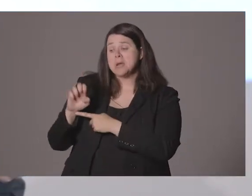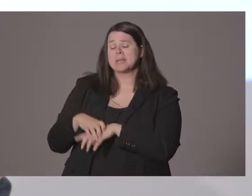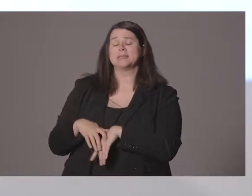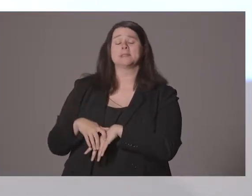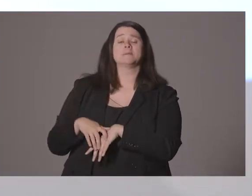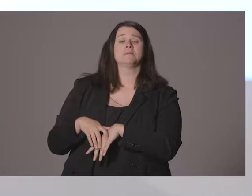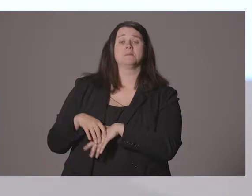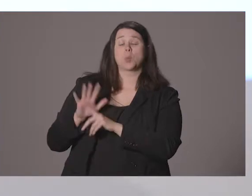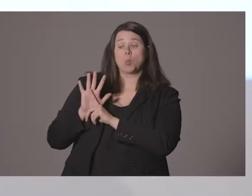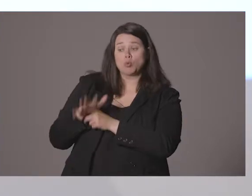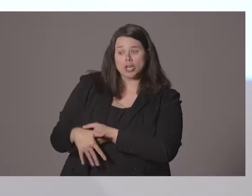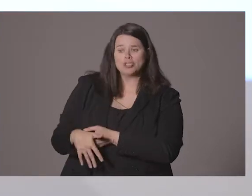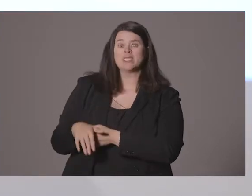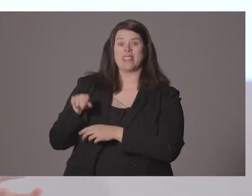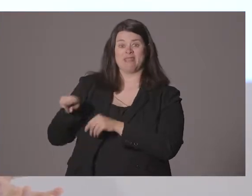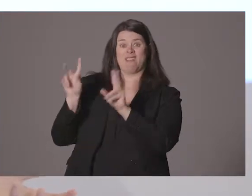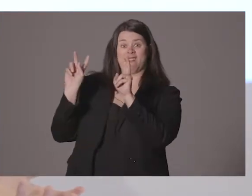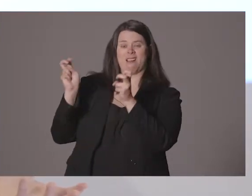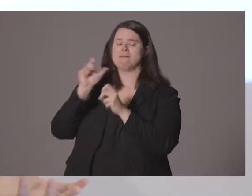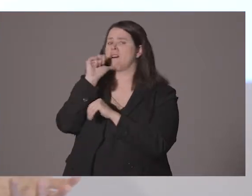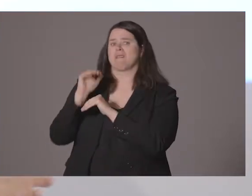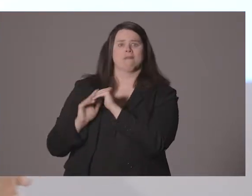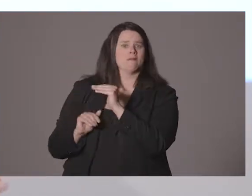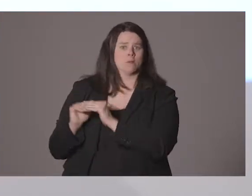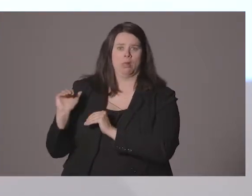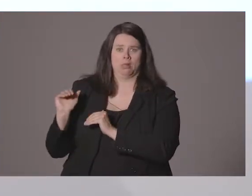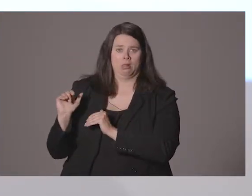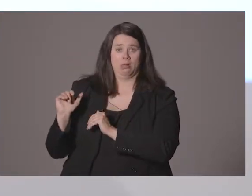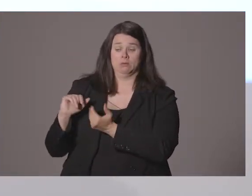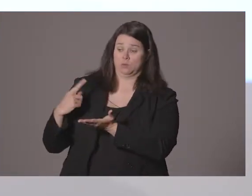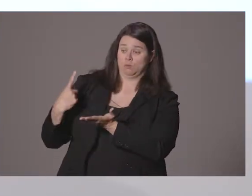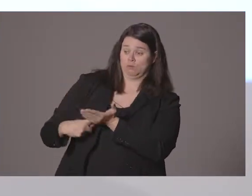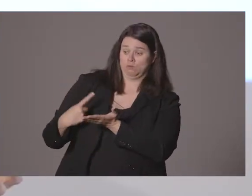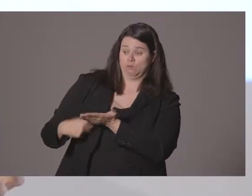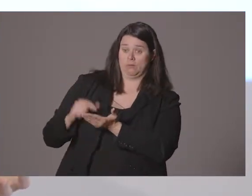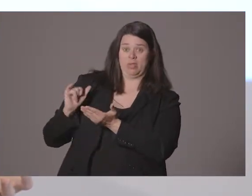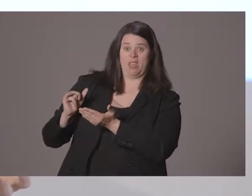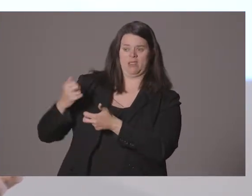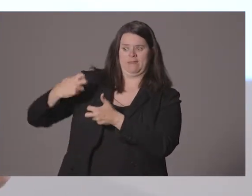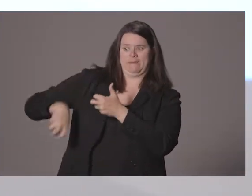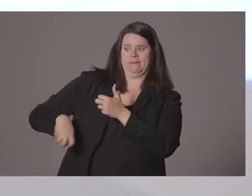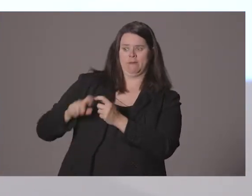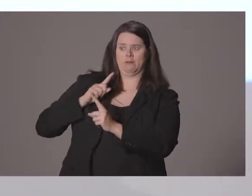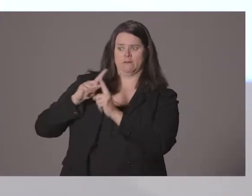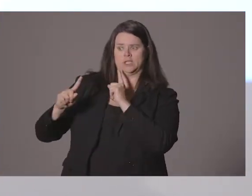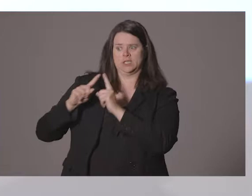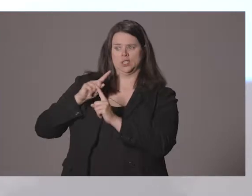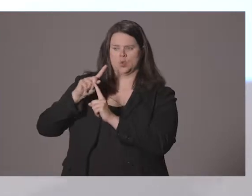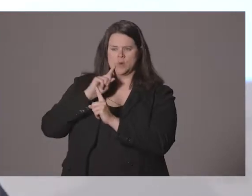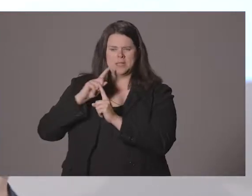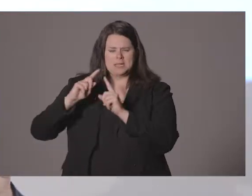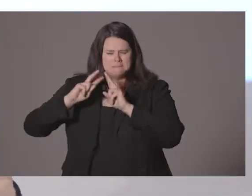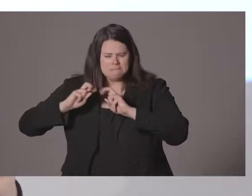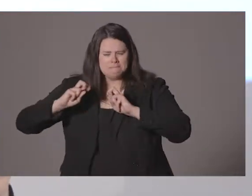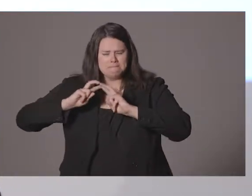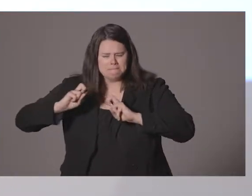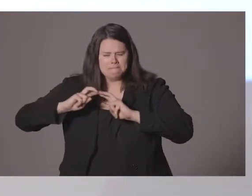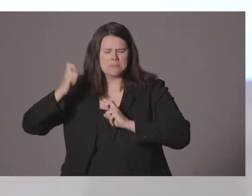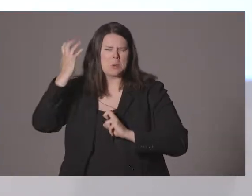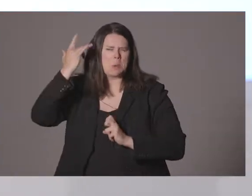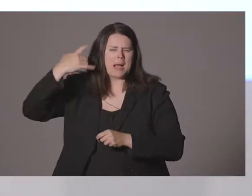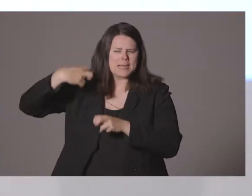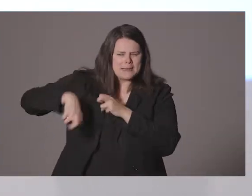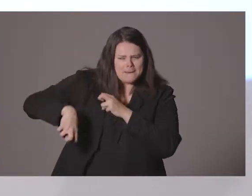about race or oppression can be really uncomfortable. So the people who are having those conversations, having those difficult conversations, have